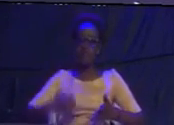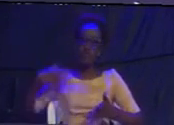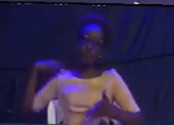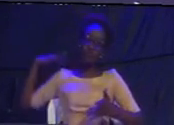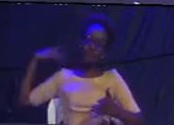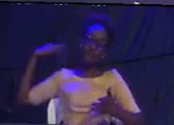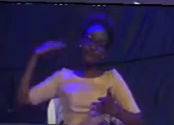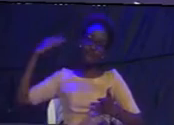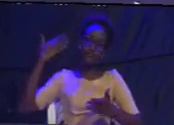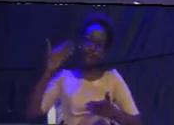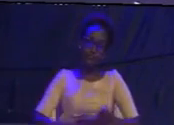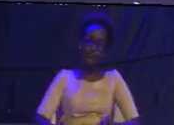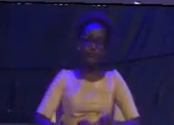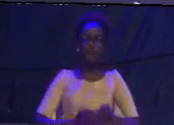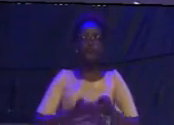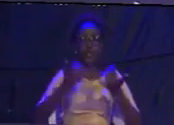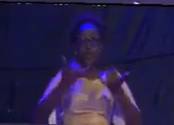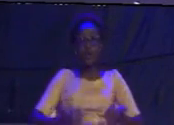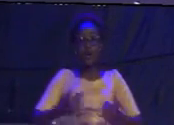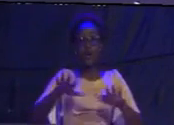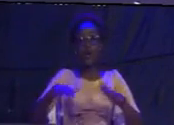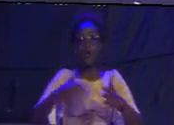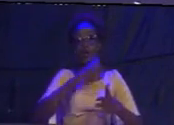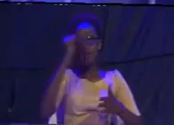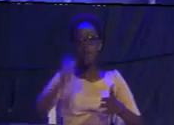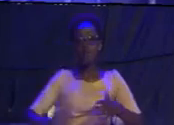shows me how Africa has been and how Africa is